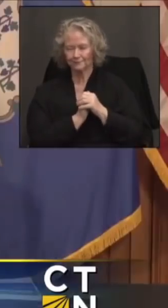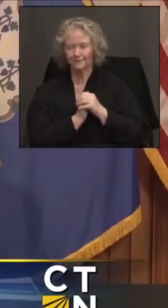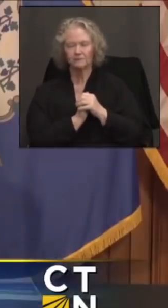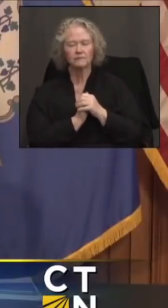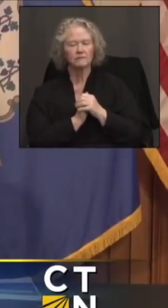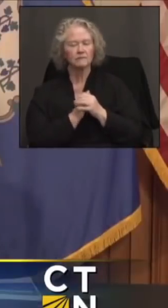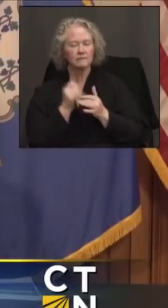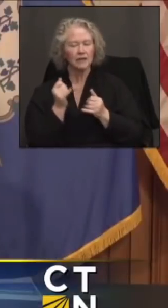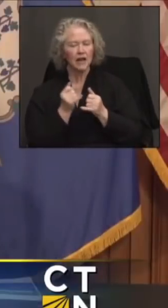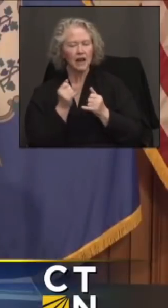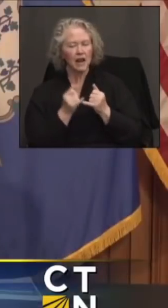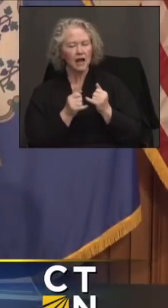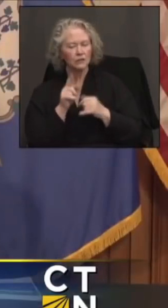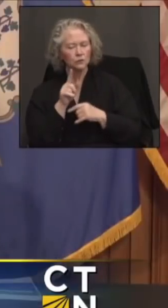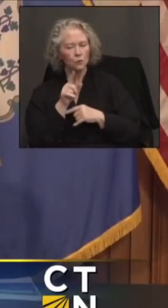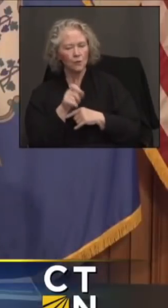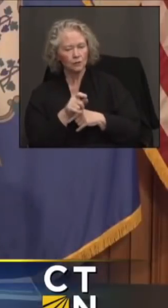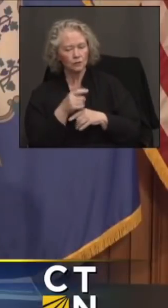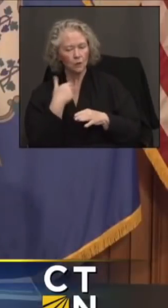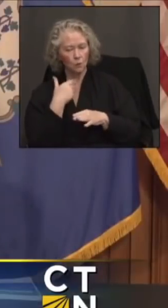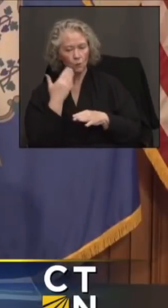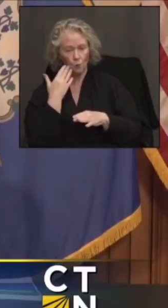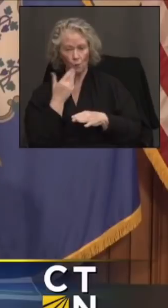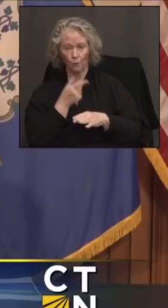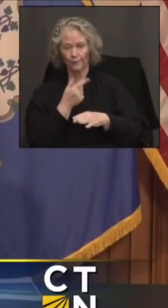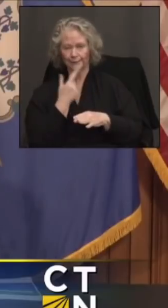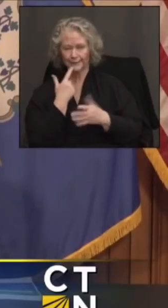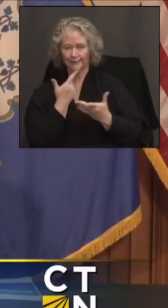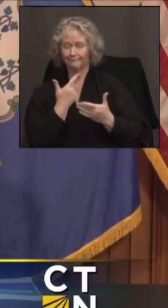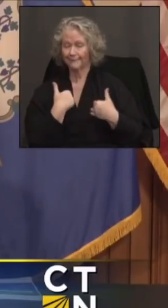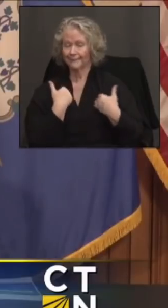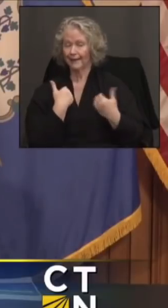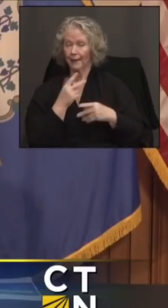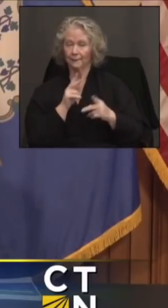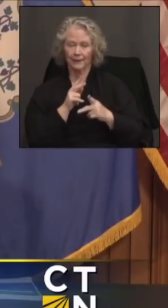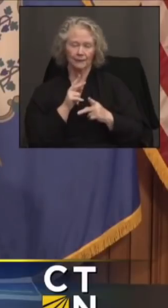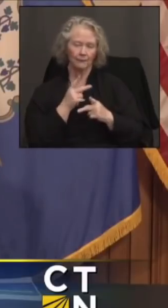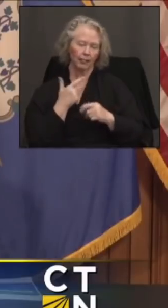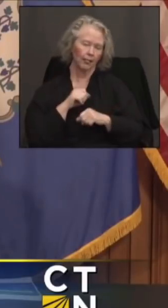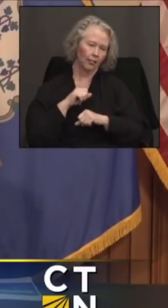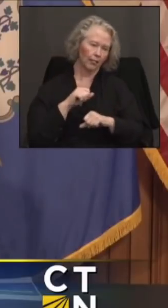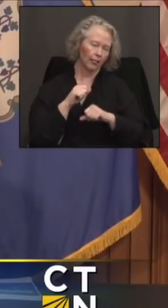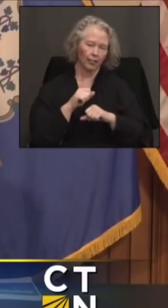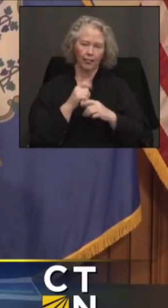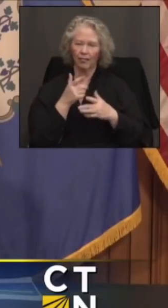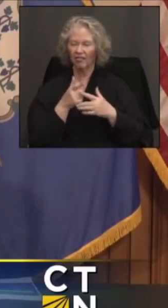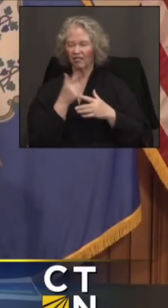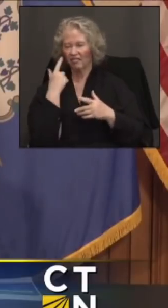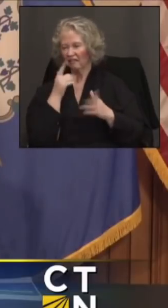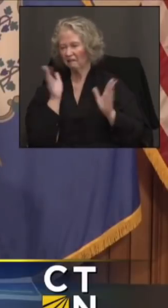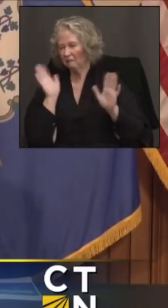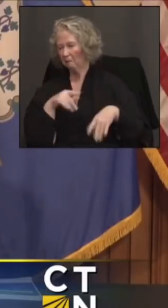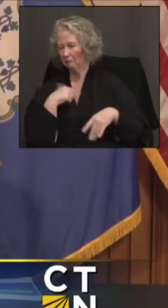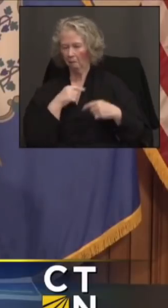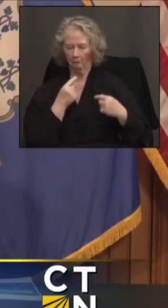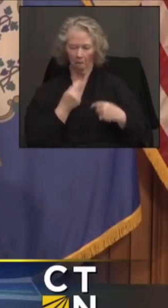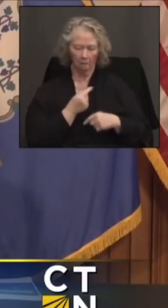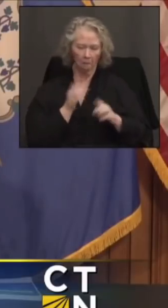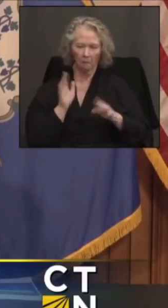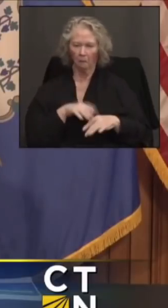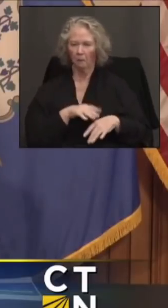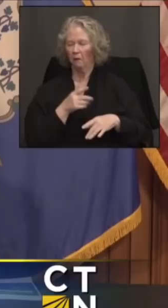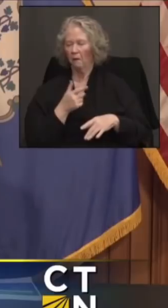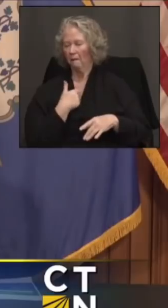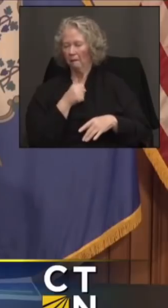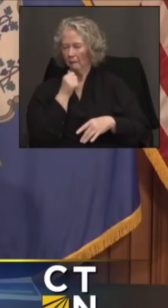And last question, I know you touched on why younger people might not be getting the vaccine, believing they're invincible or that, they won't get